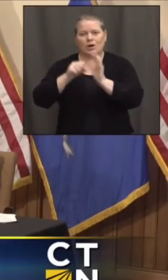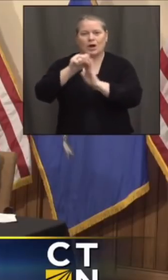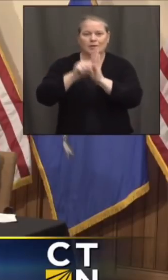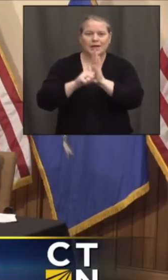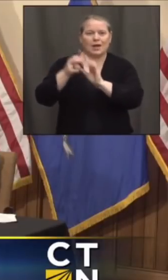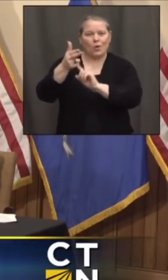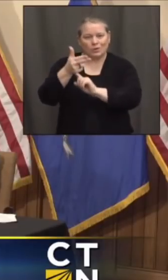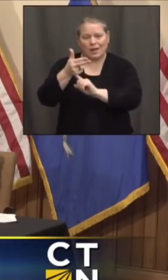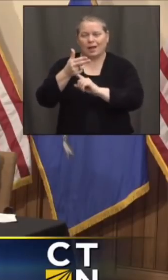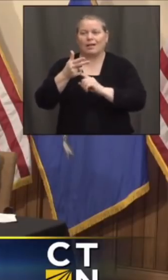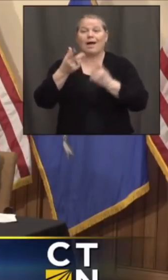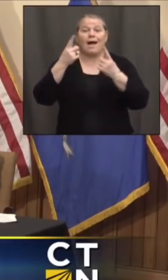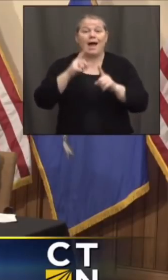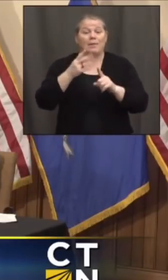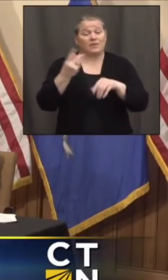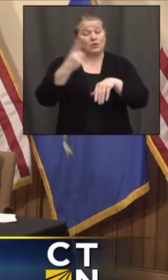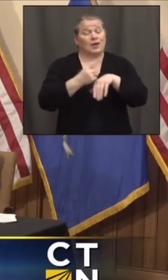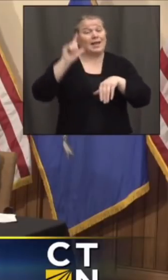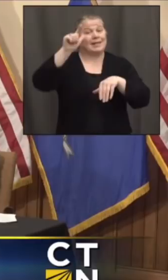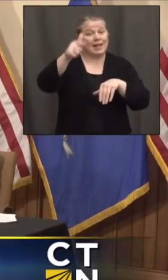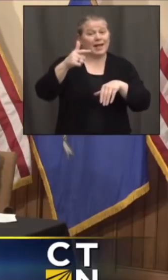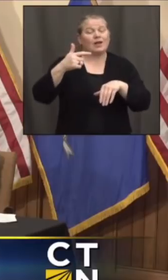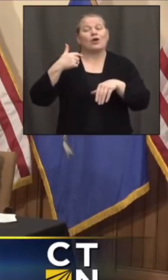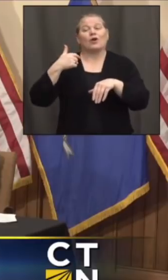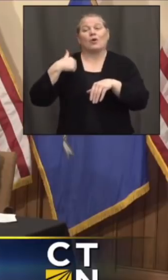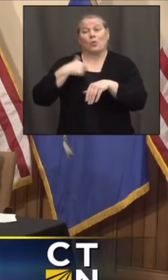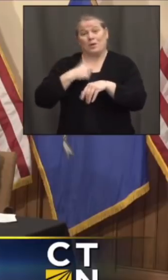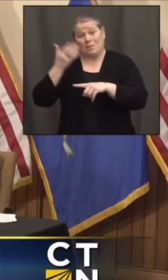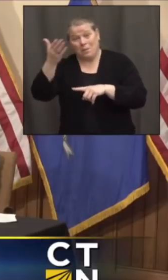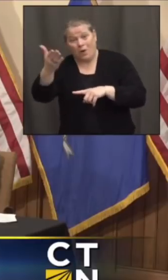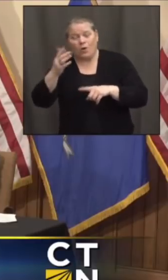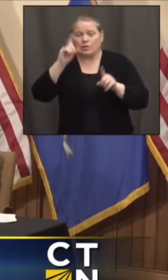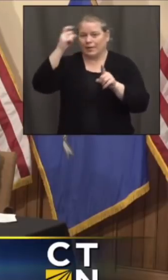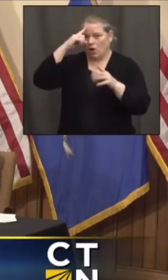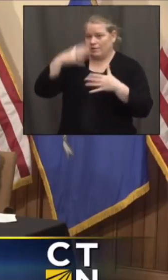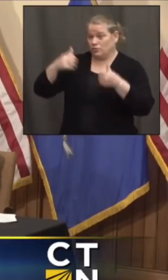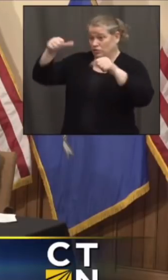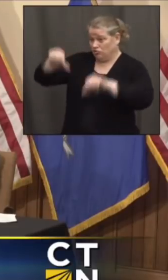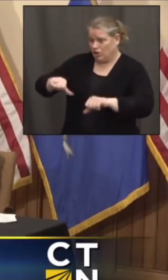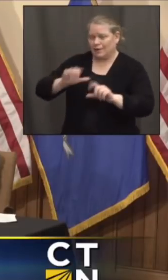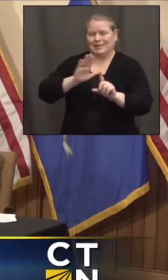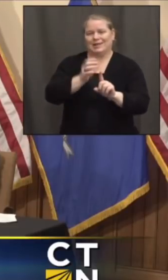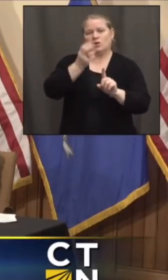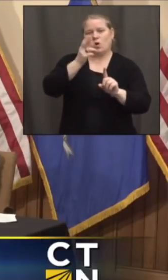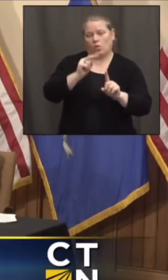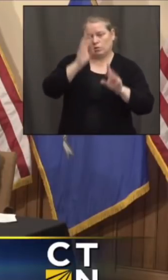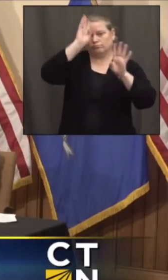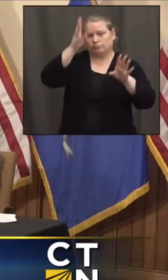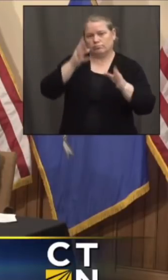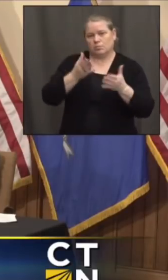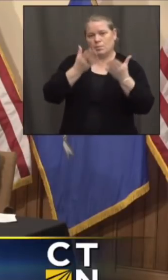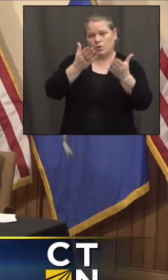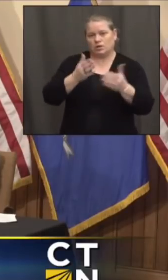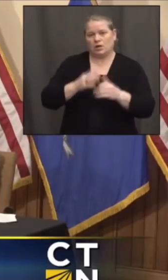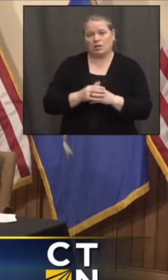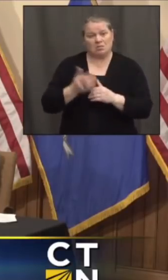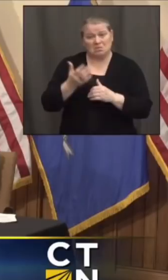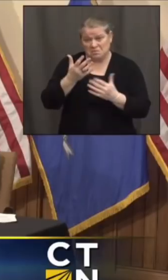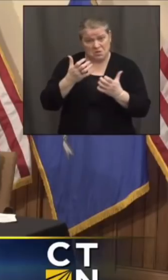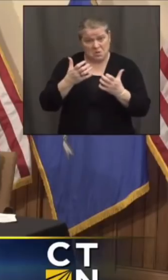own program days later after rejecting our proposal. I don't, anything to... Not